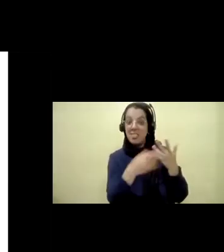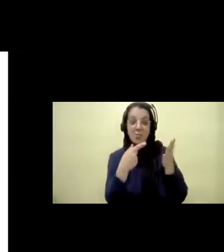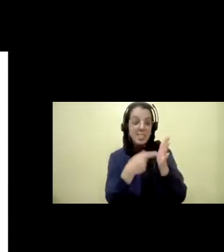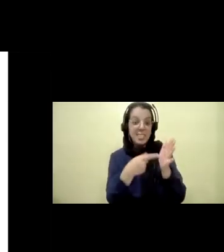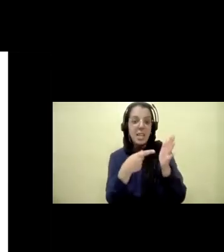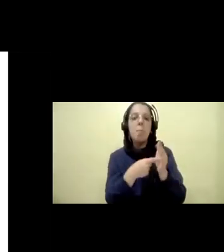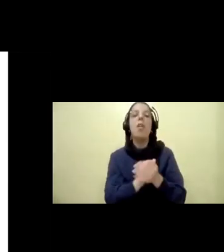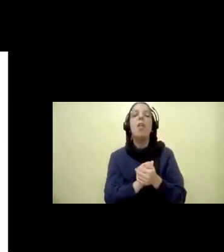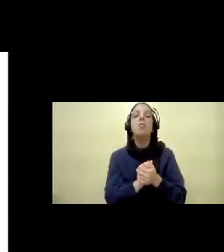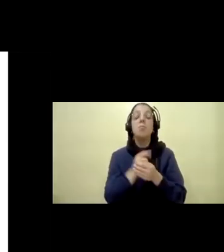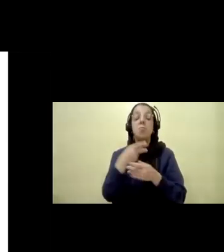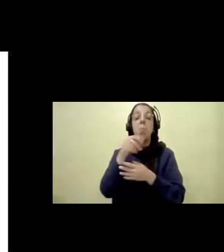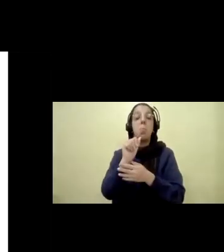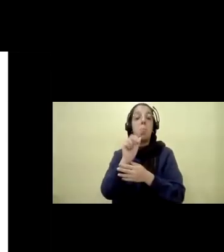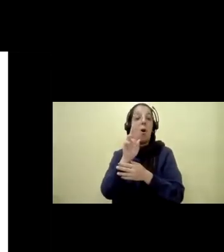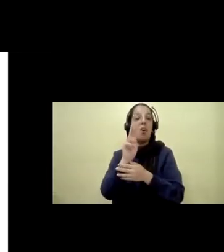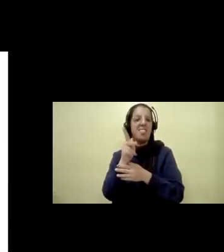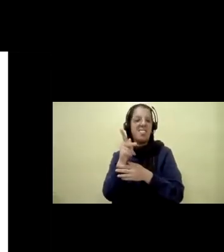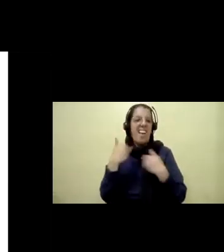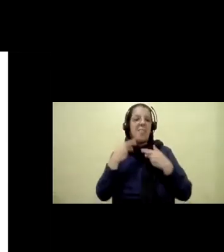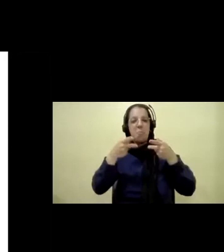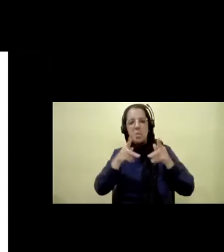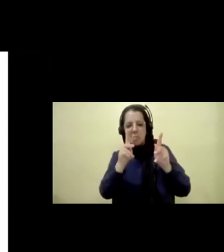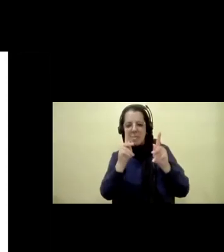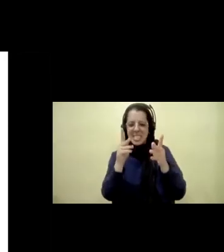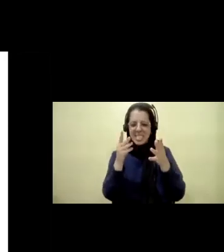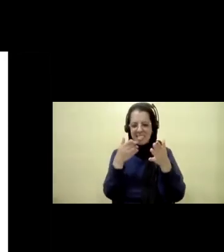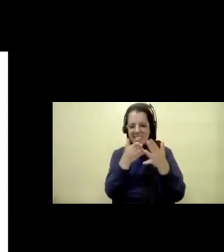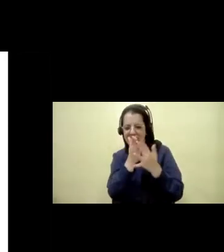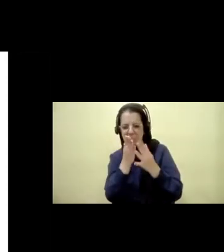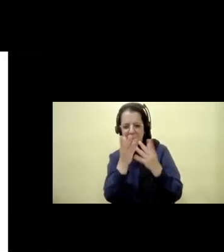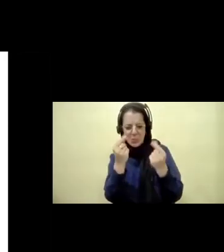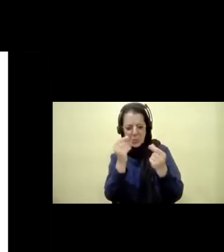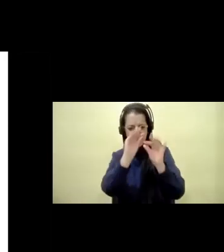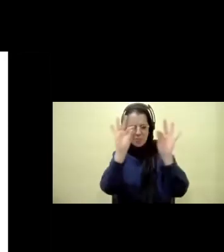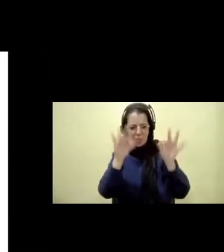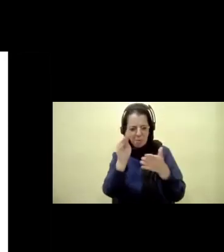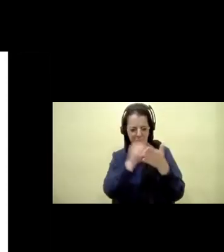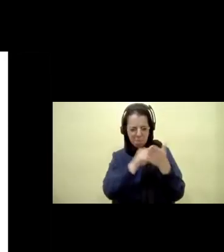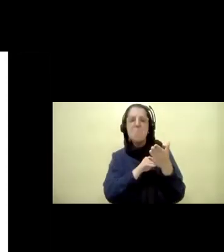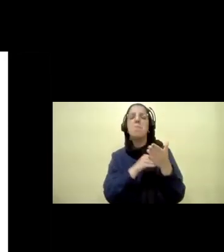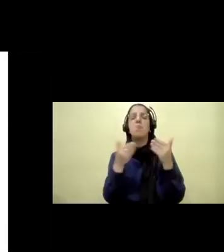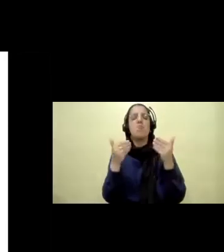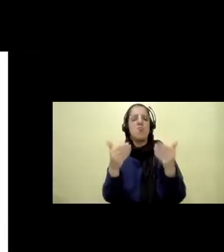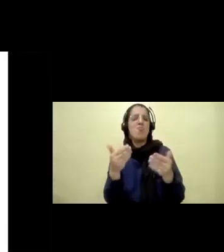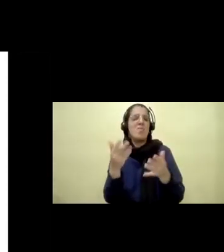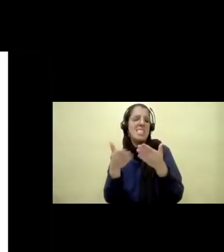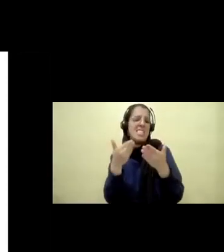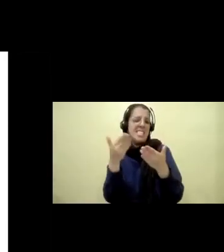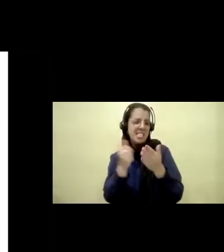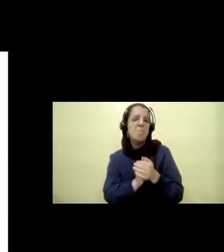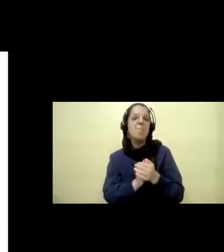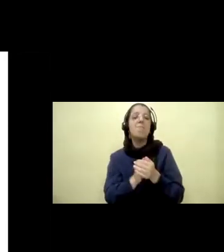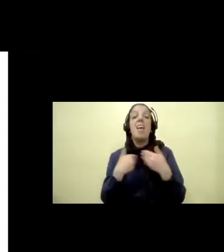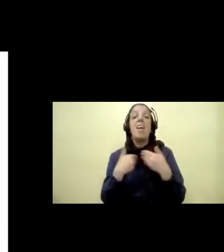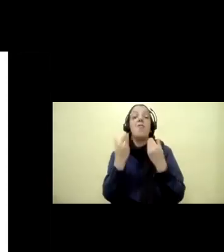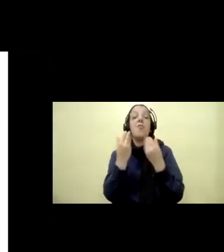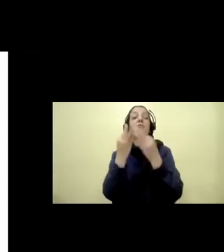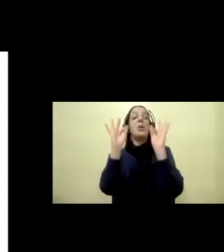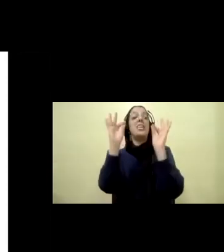permitting. You get a free park permit from Parks, Forestry and Recreation. We work with